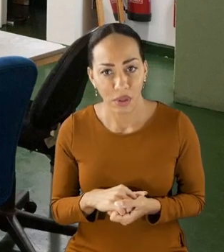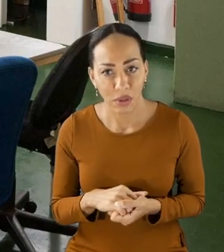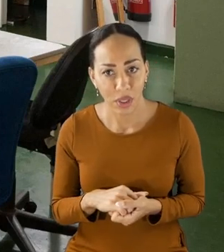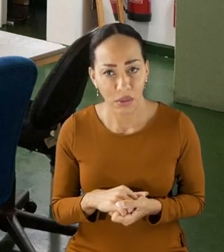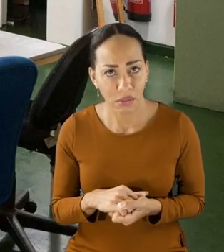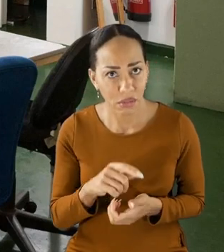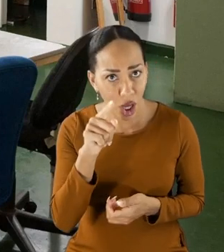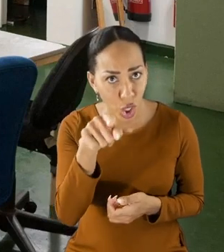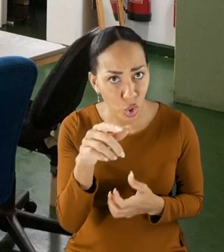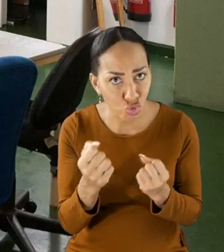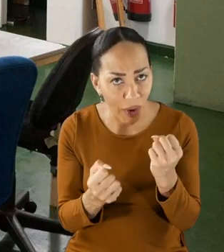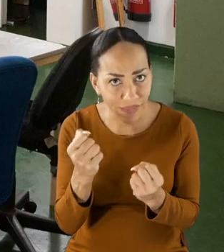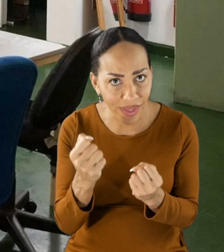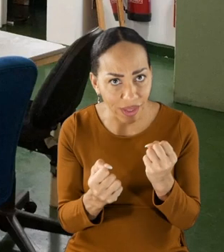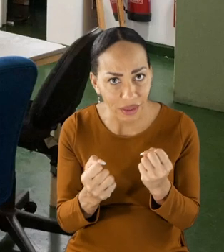But